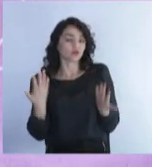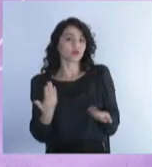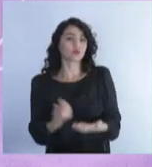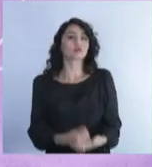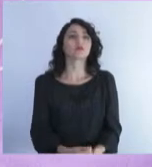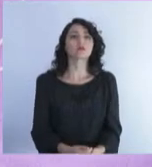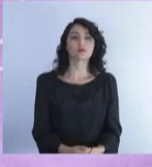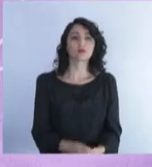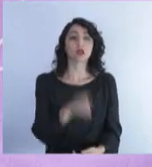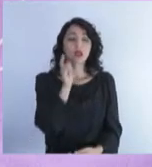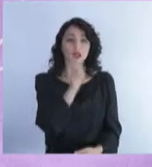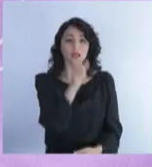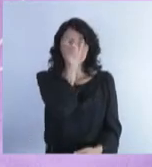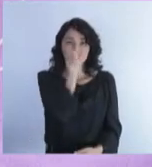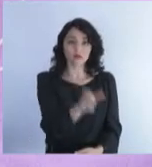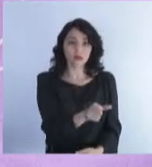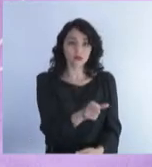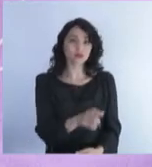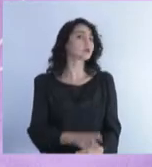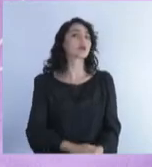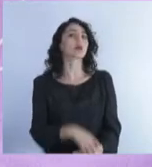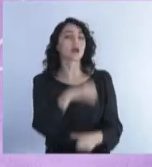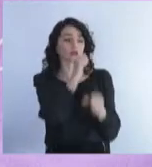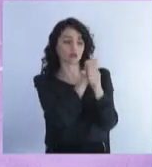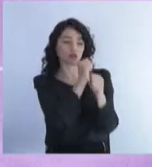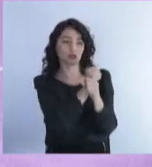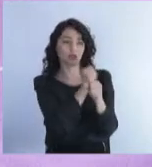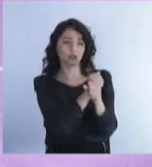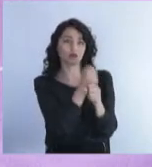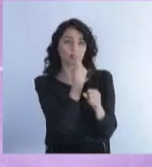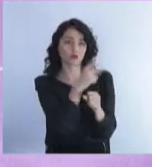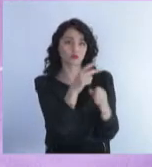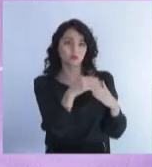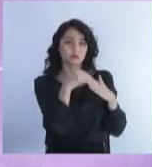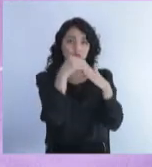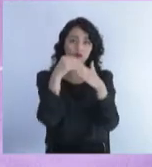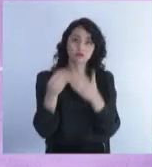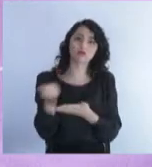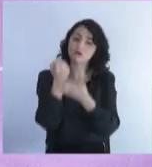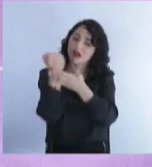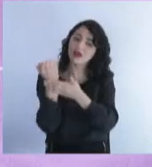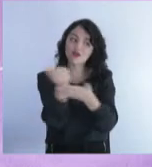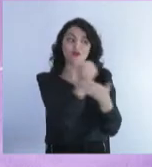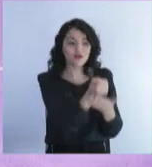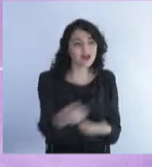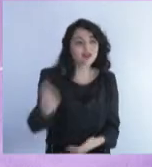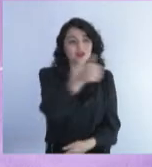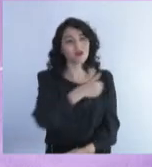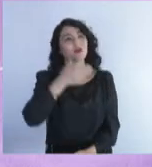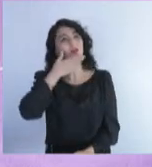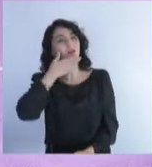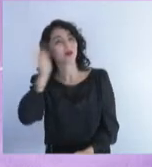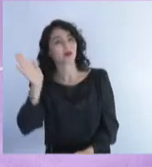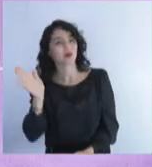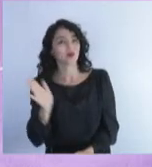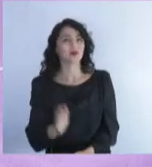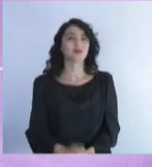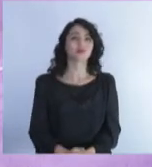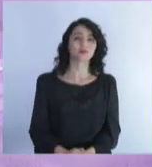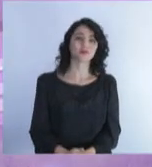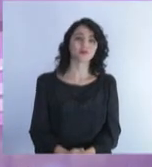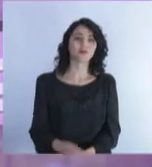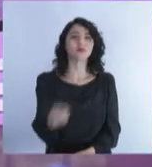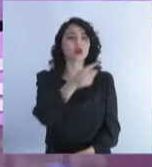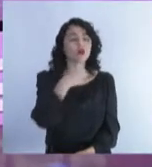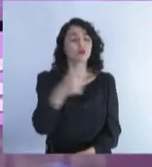a leader who understands a part of your job as a leader is to coach, to help people get better, not to dismiss them as they are, but to have a